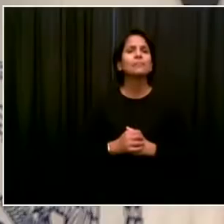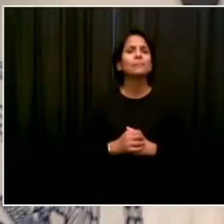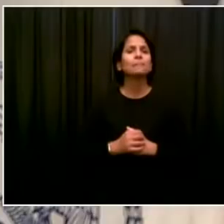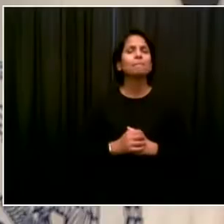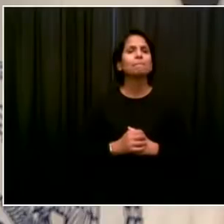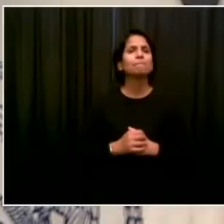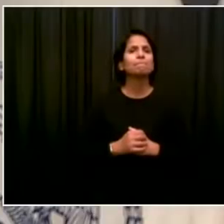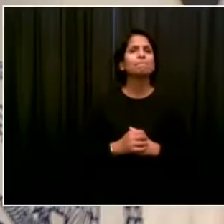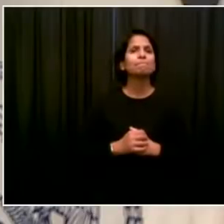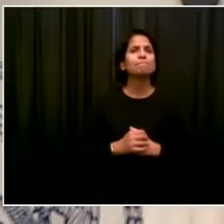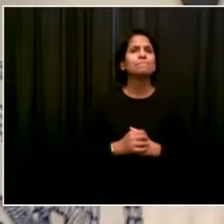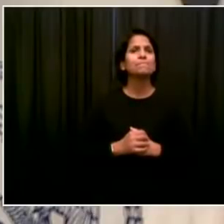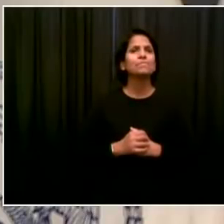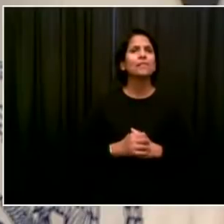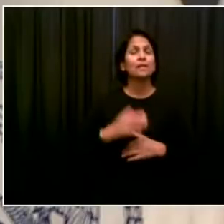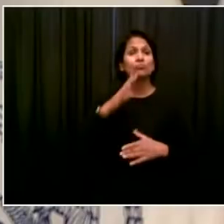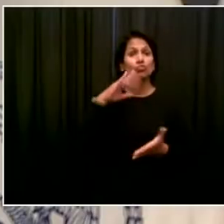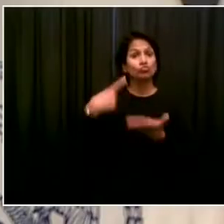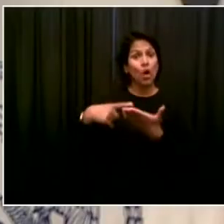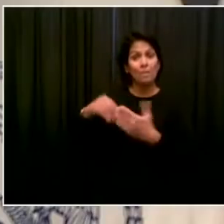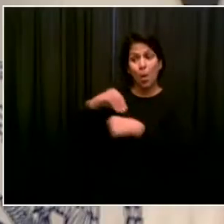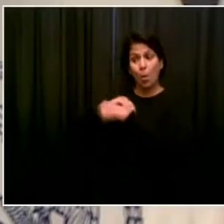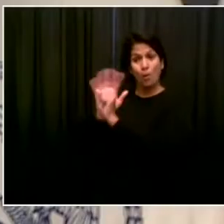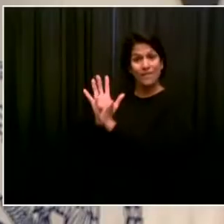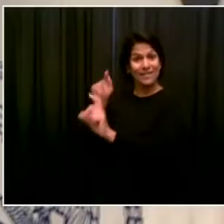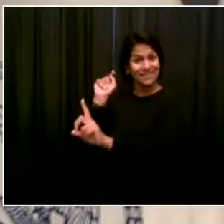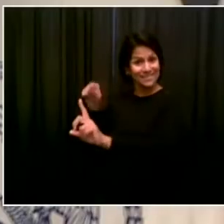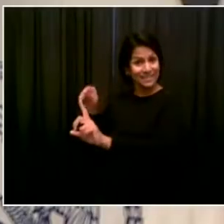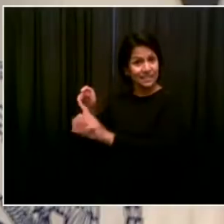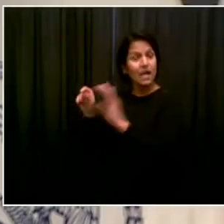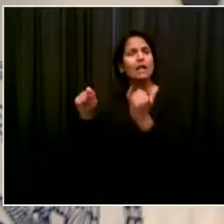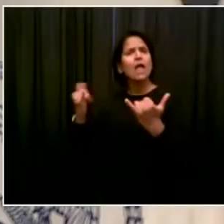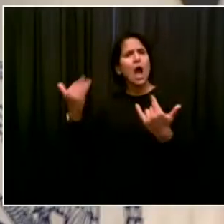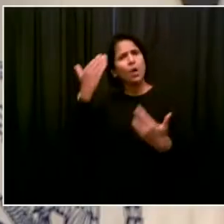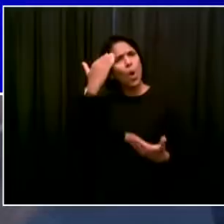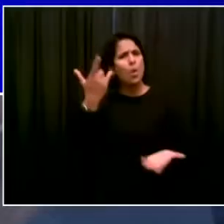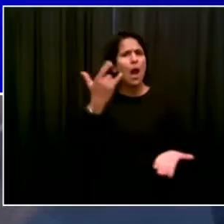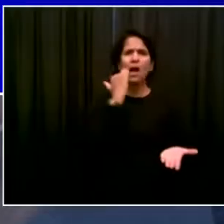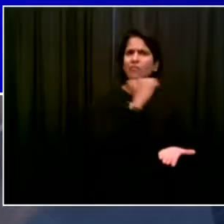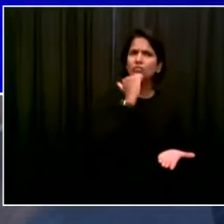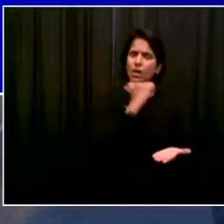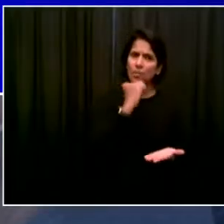press conferences, every day more and more people are getting vaccinated. As of today,